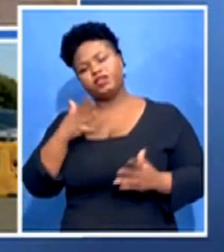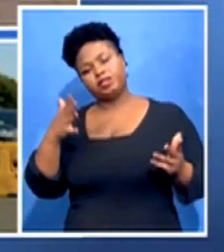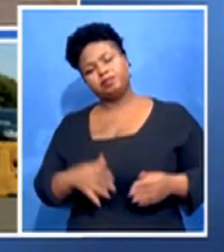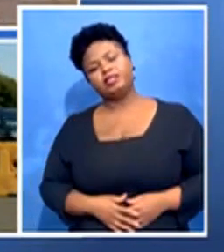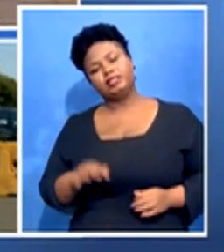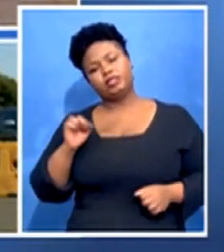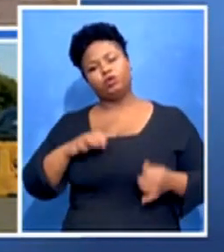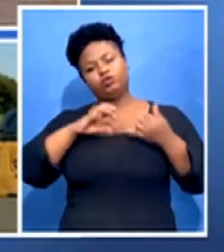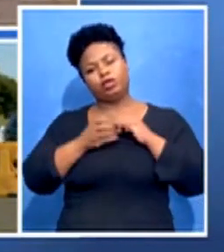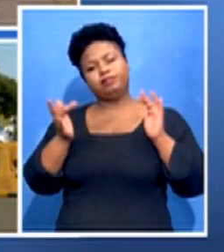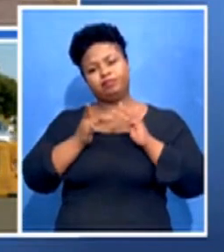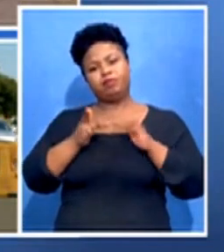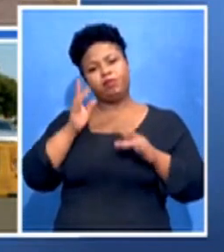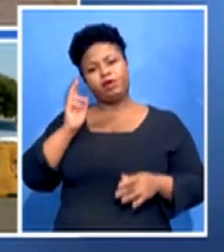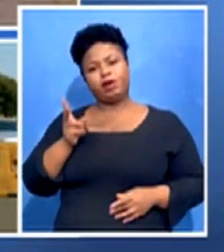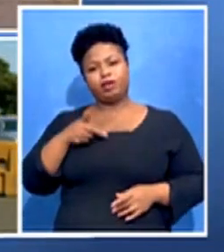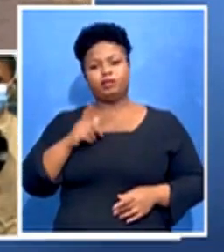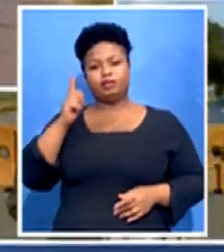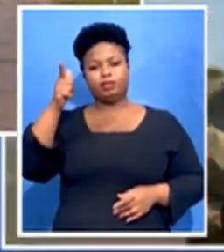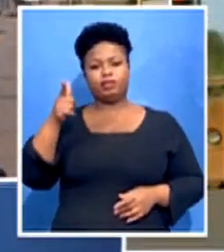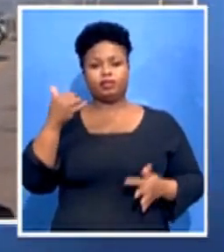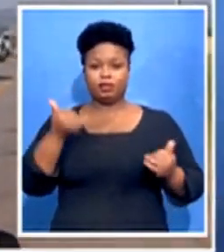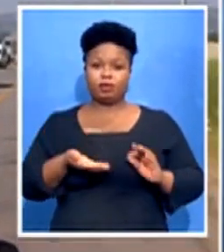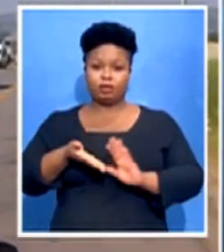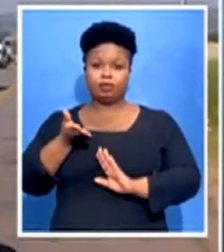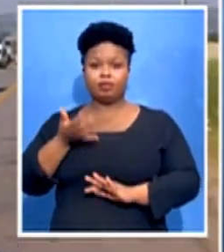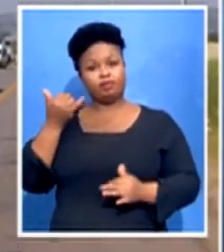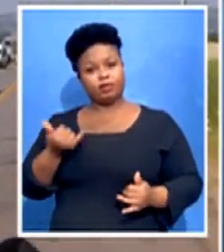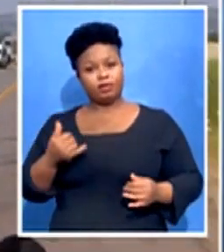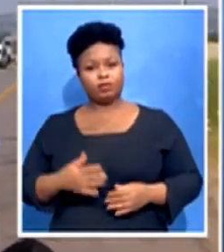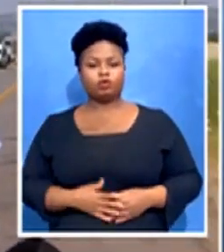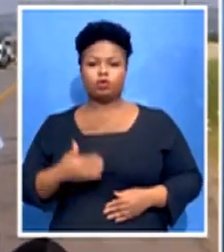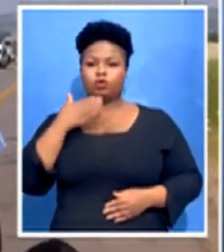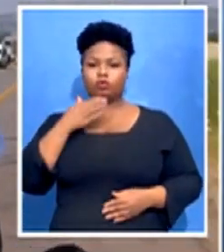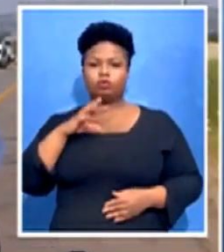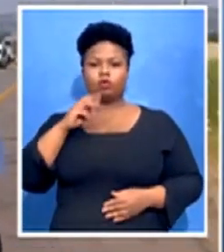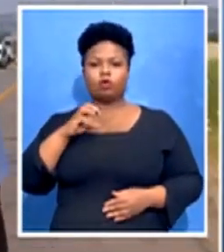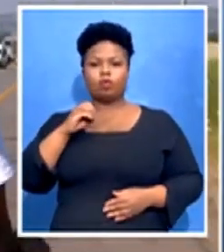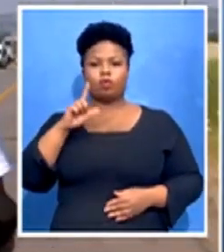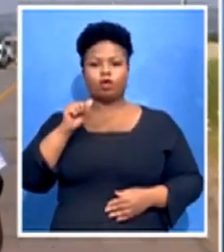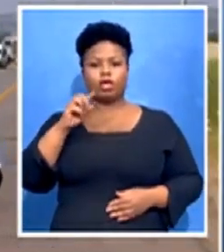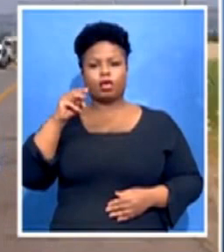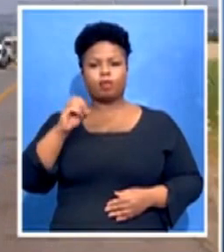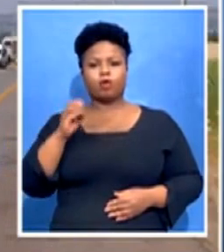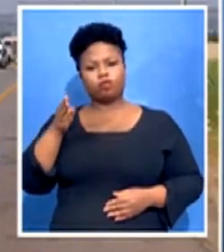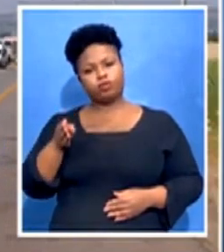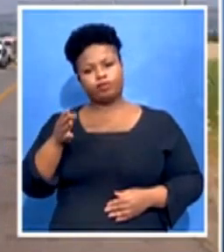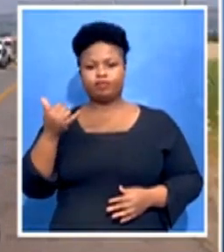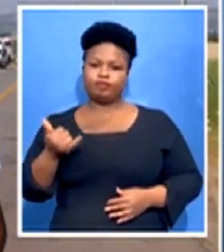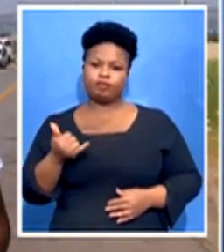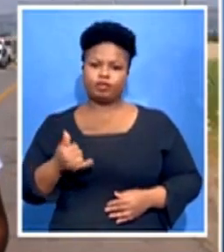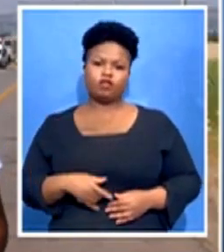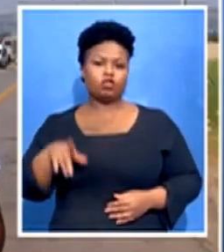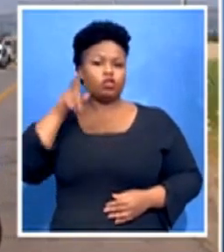later on to get an update. Let's bring in Molemo Wane Motwa back into the conversation. Tshwane Metro Police is intensifying visibility